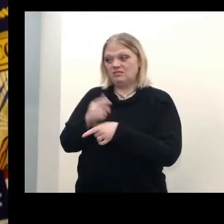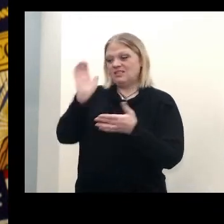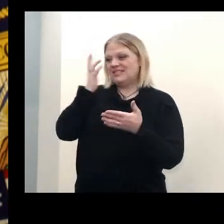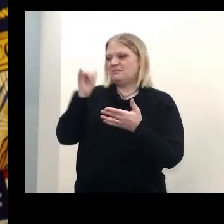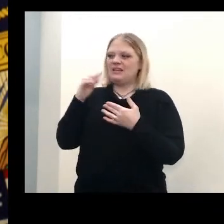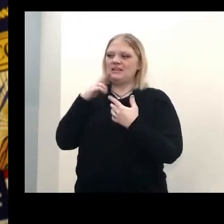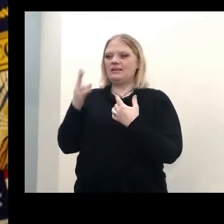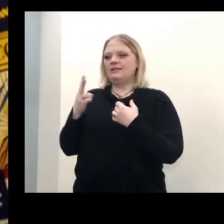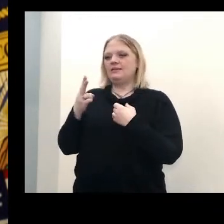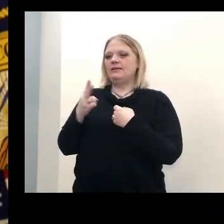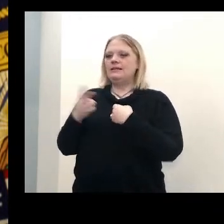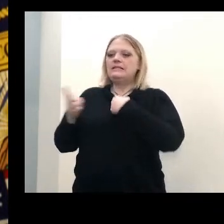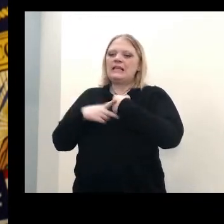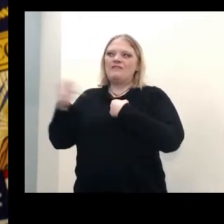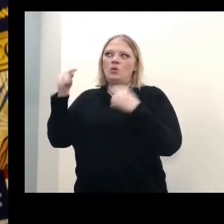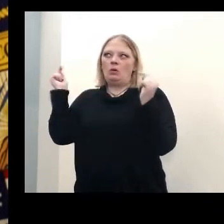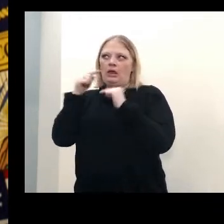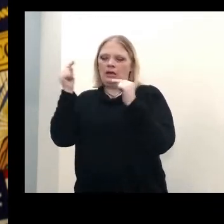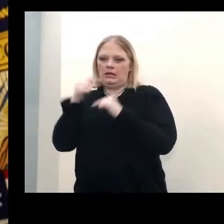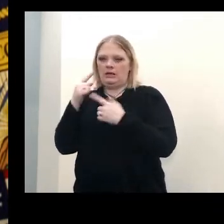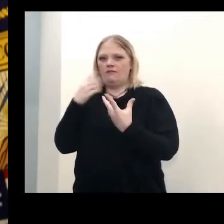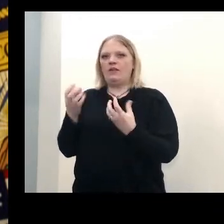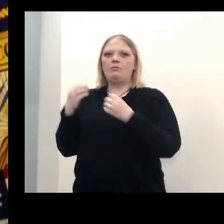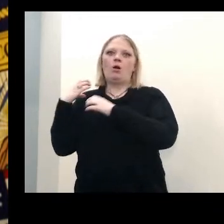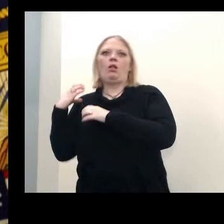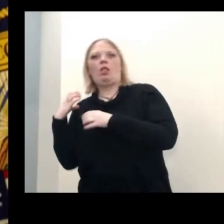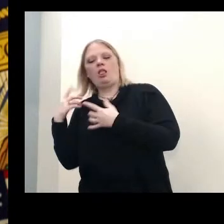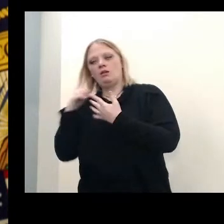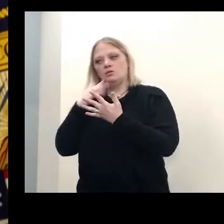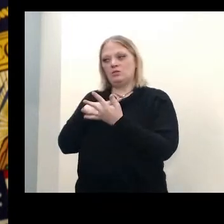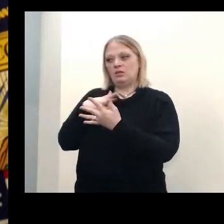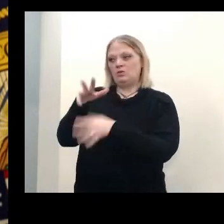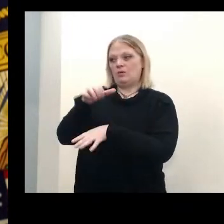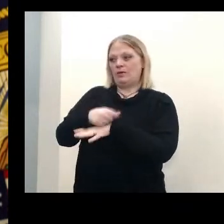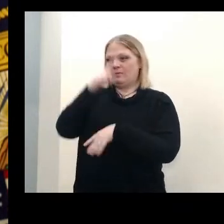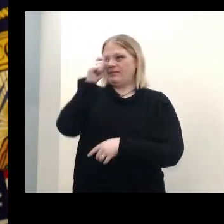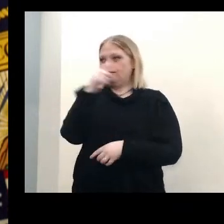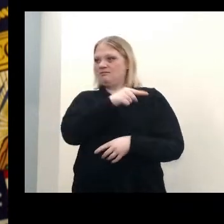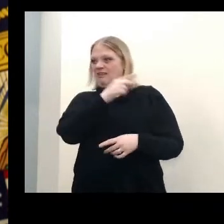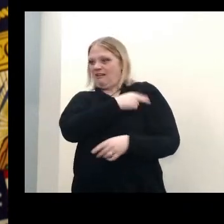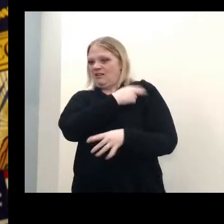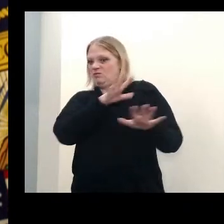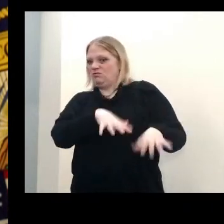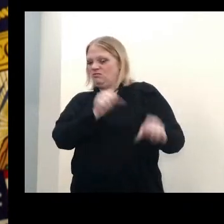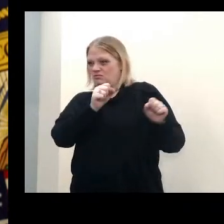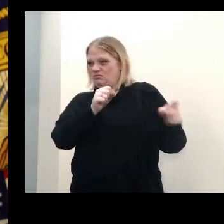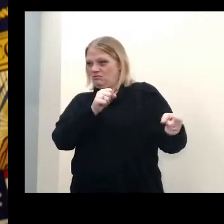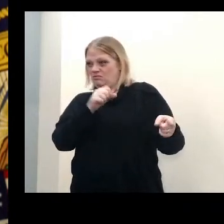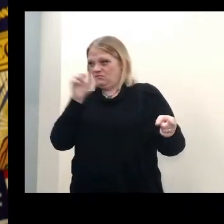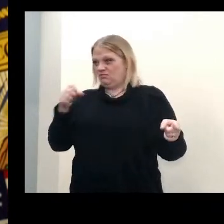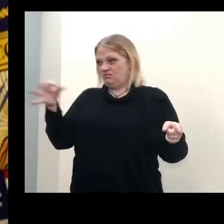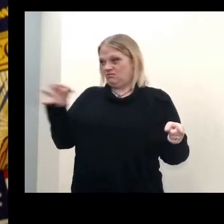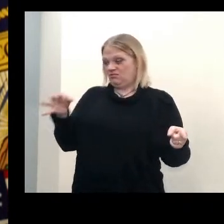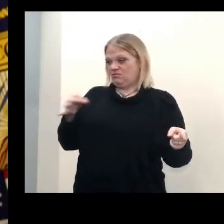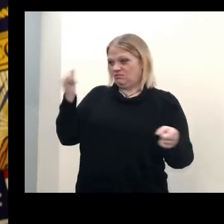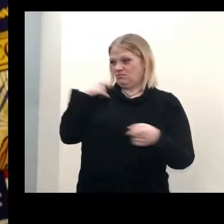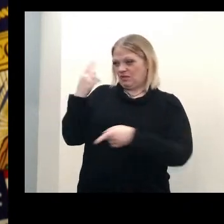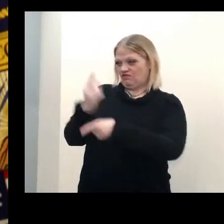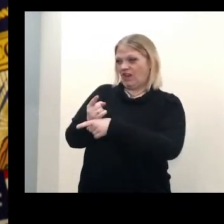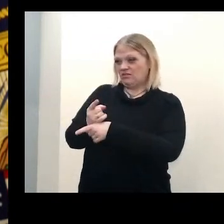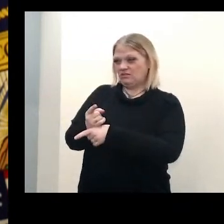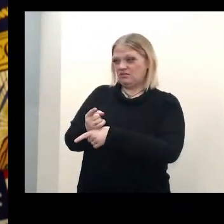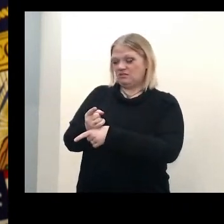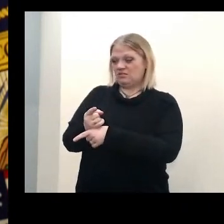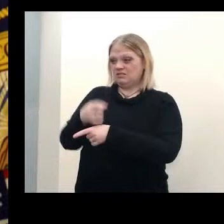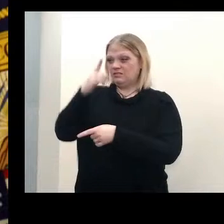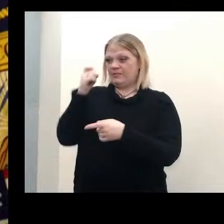saves you the headache too of having to schedule appointments because they're going to be doing it. Can you talk a little bit more if I'm on the right track there? And